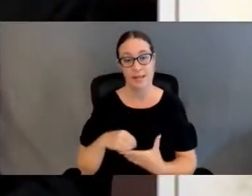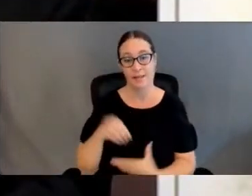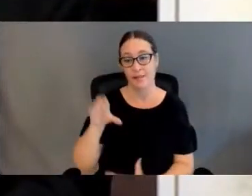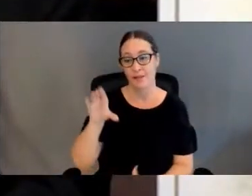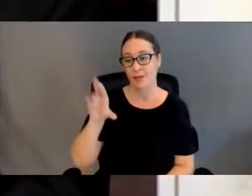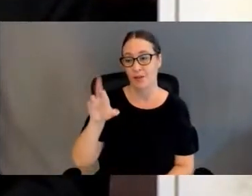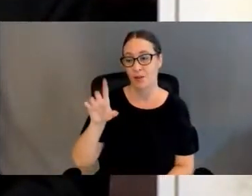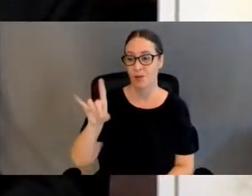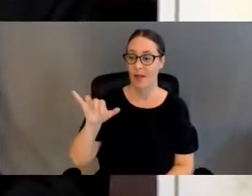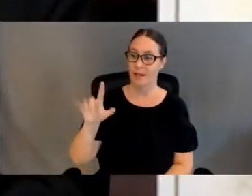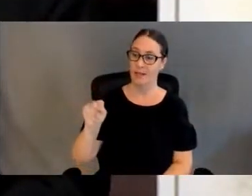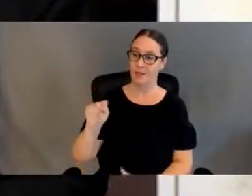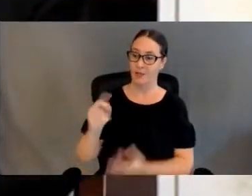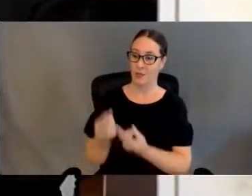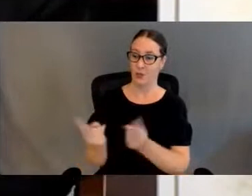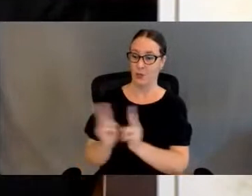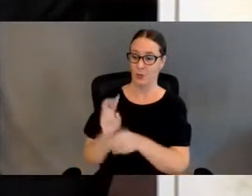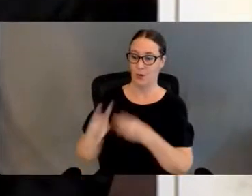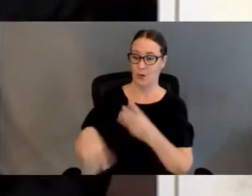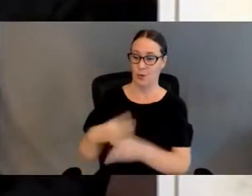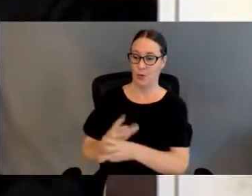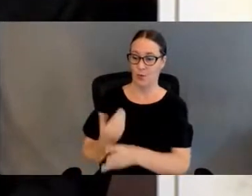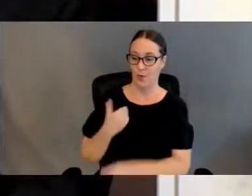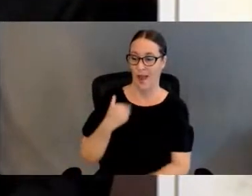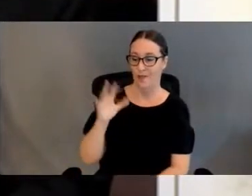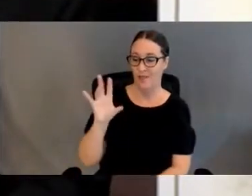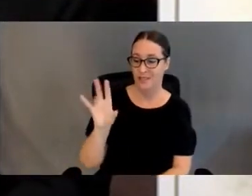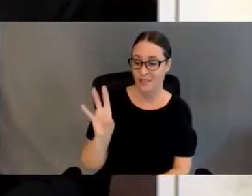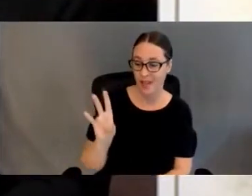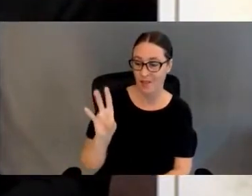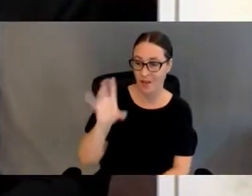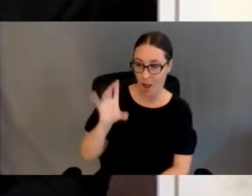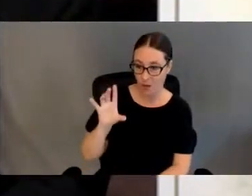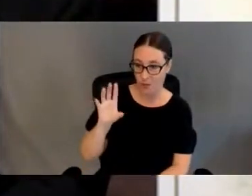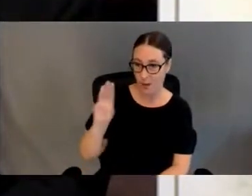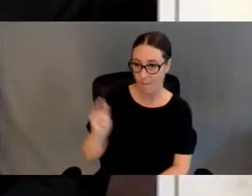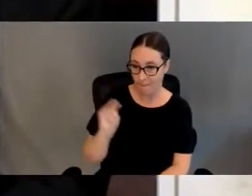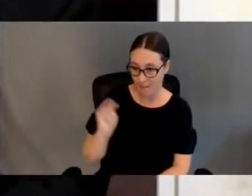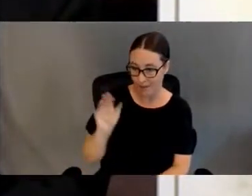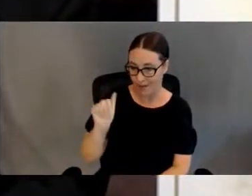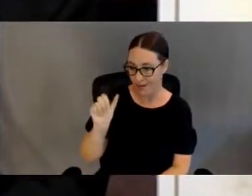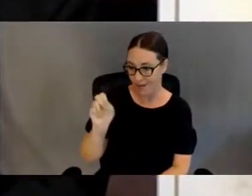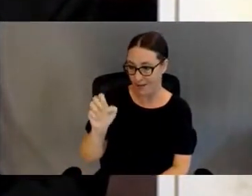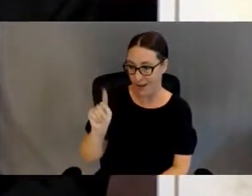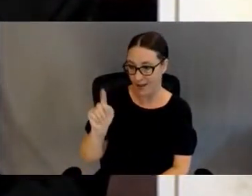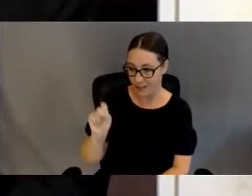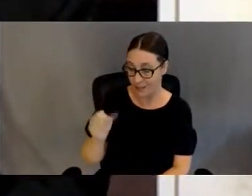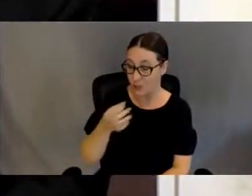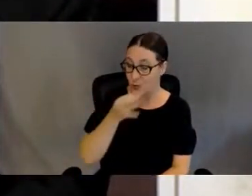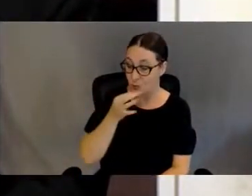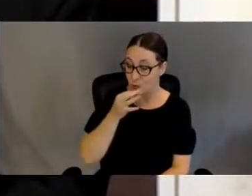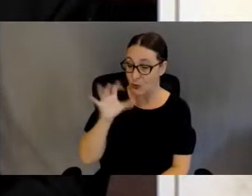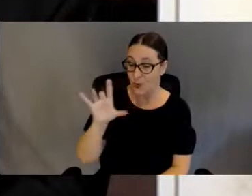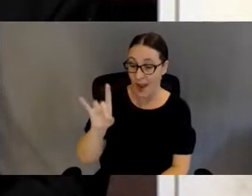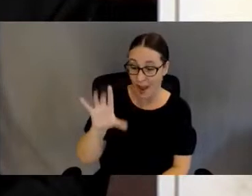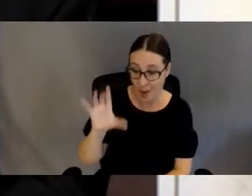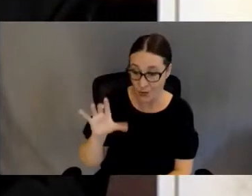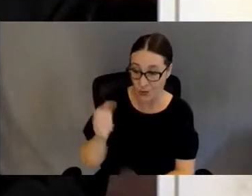credit union. We are 700 million in assets, soon to be 800 just with the money that we are going to be